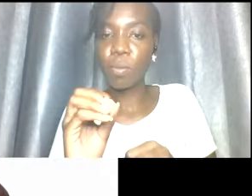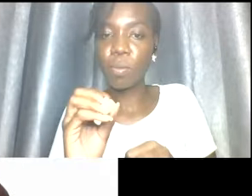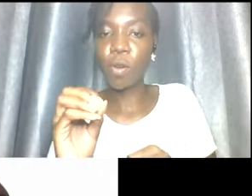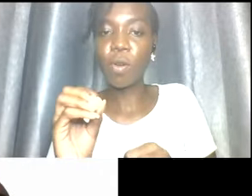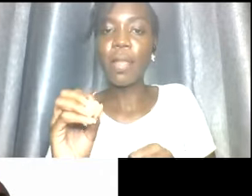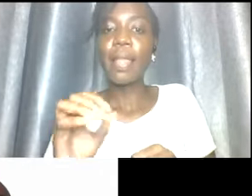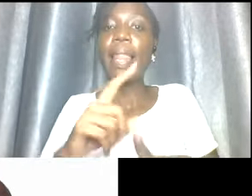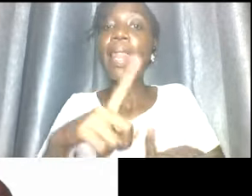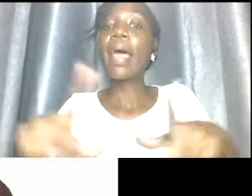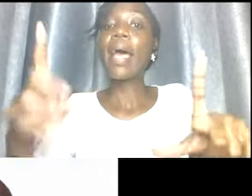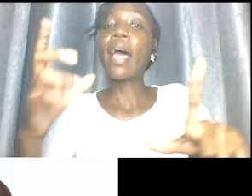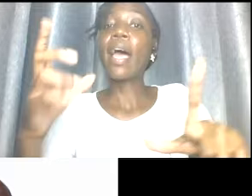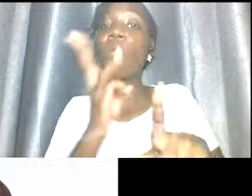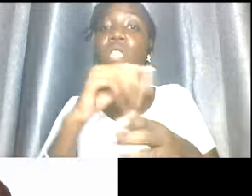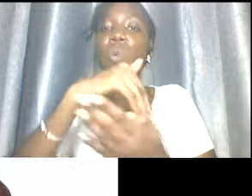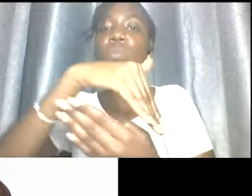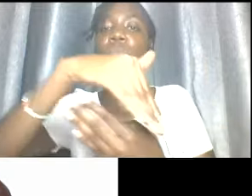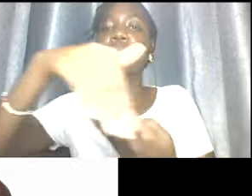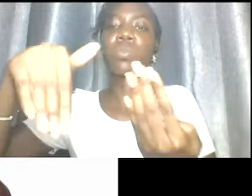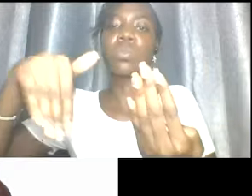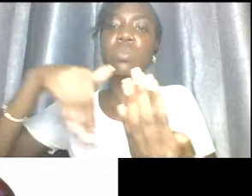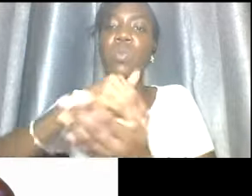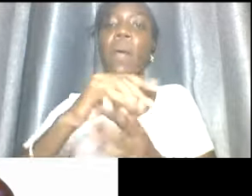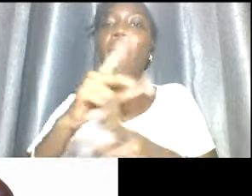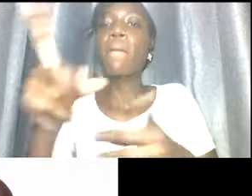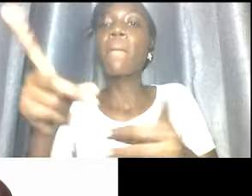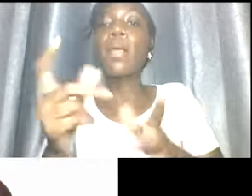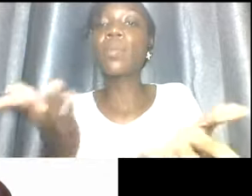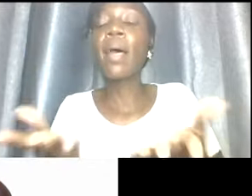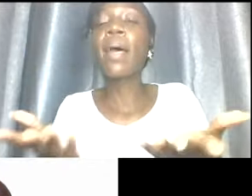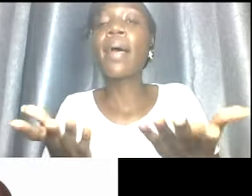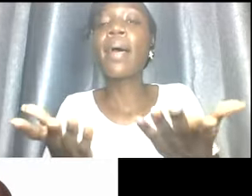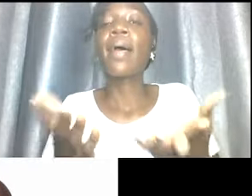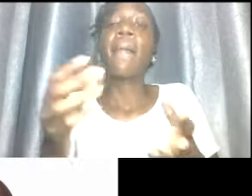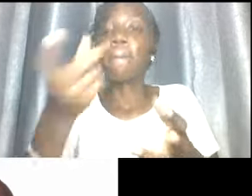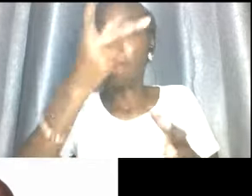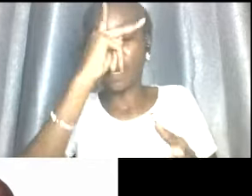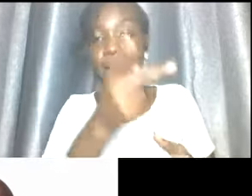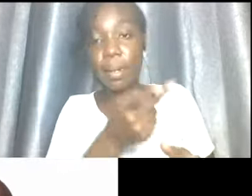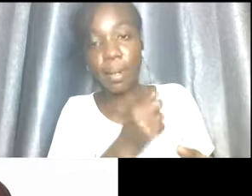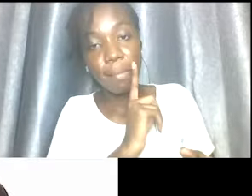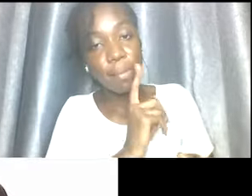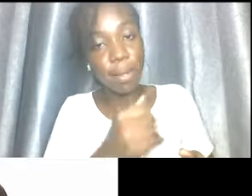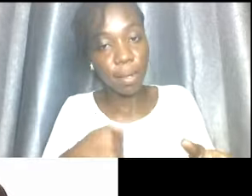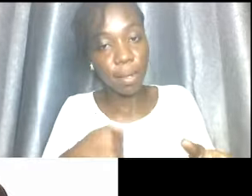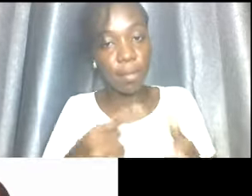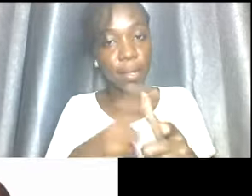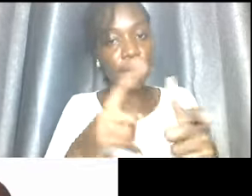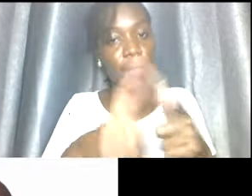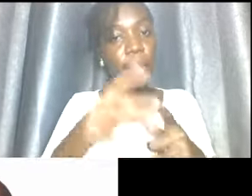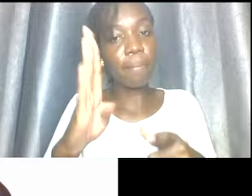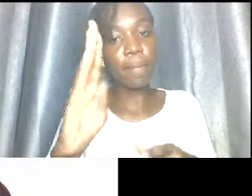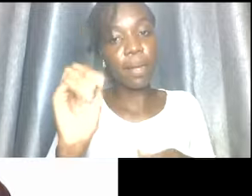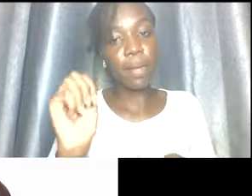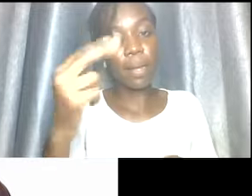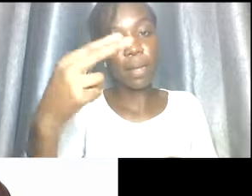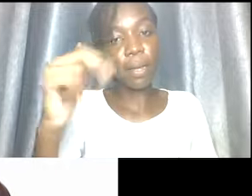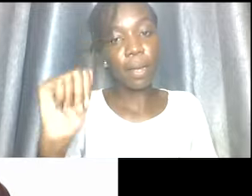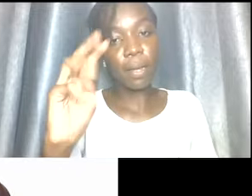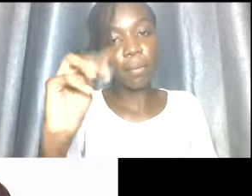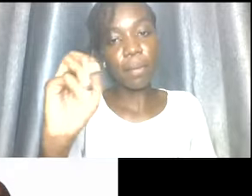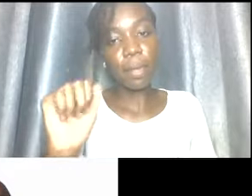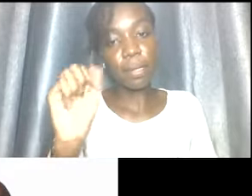my parents born. If you don't know about the Bahamas is made up of 700 islands and